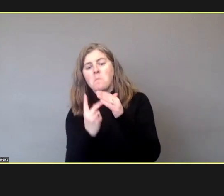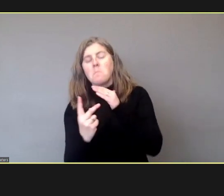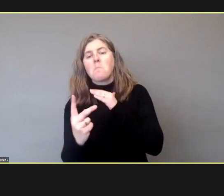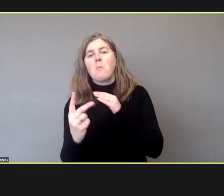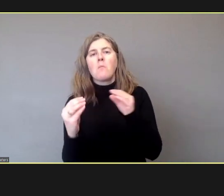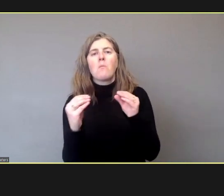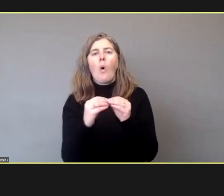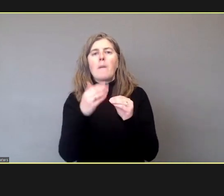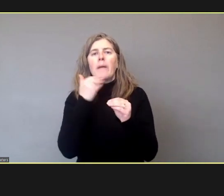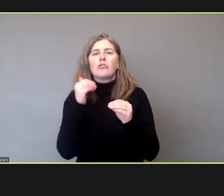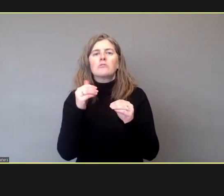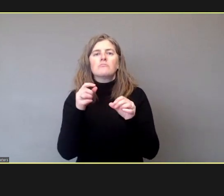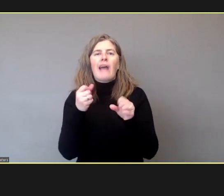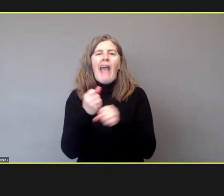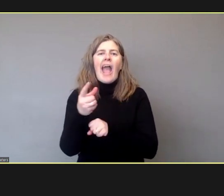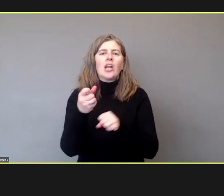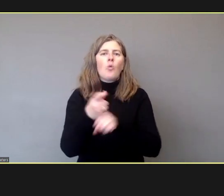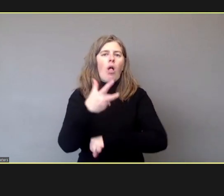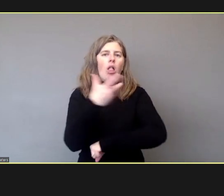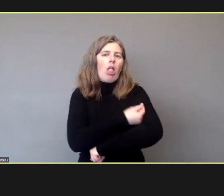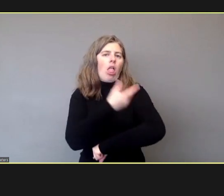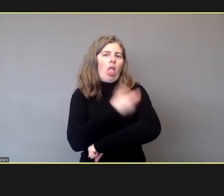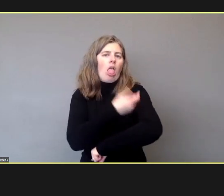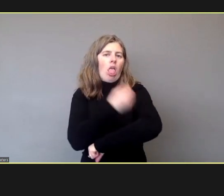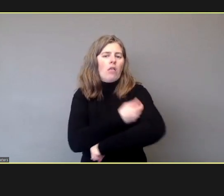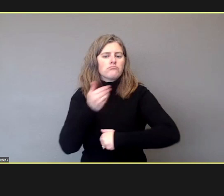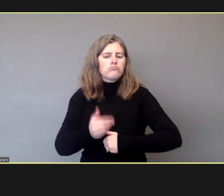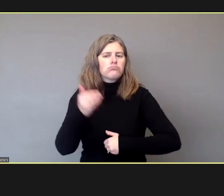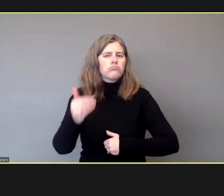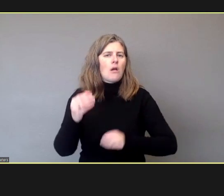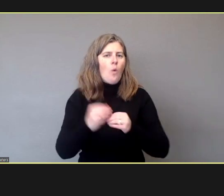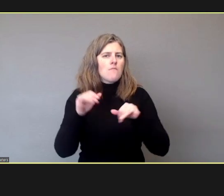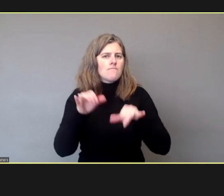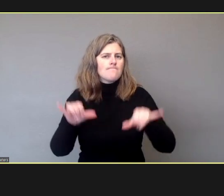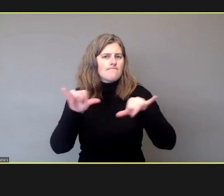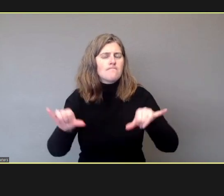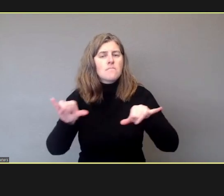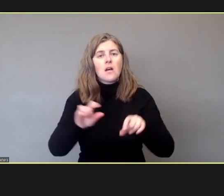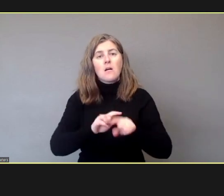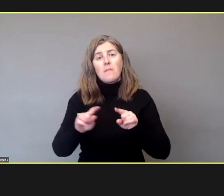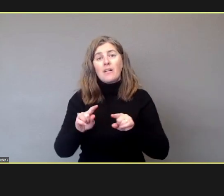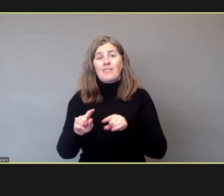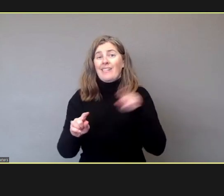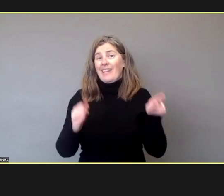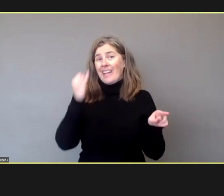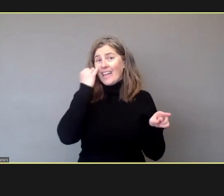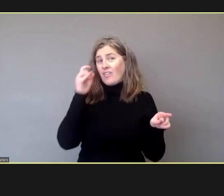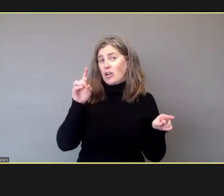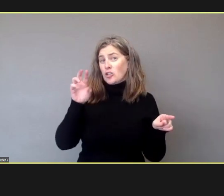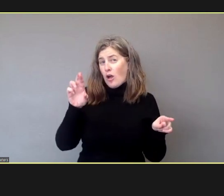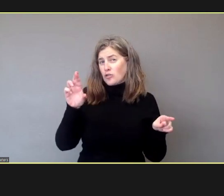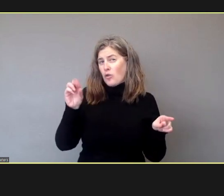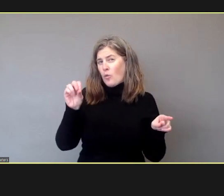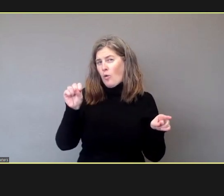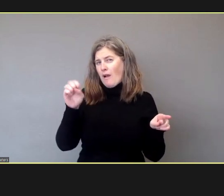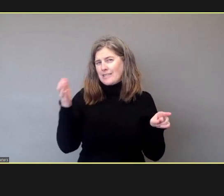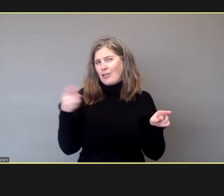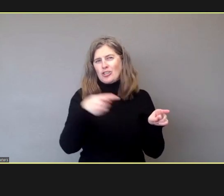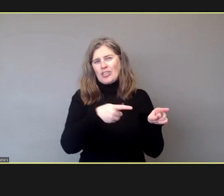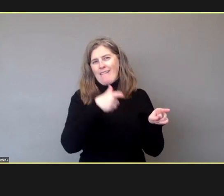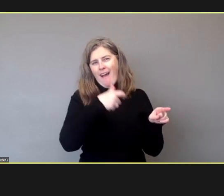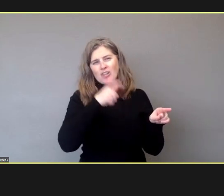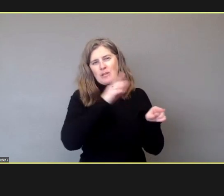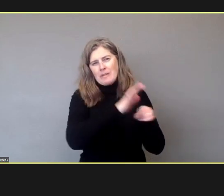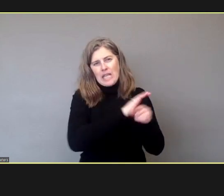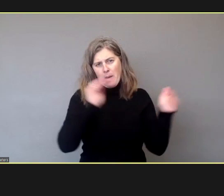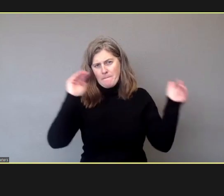a more annual vaccine schedule. On the other hand, if Dr. Ross was here, and she's not, she's busy preparing epidemiology